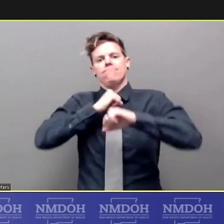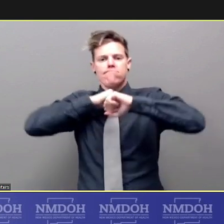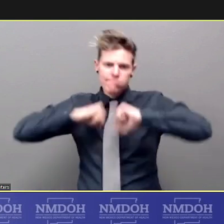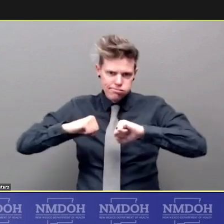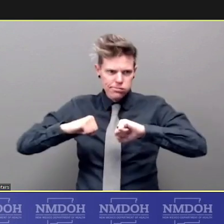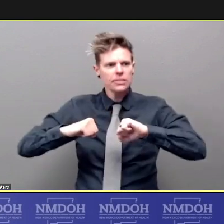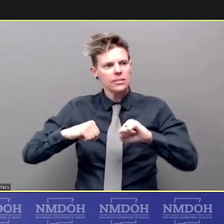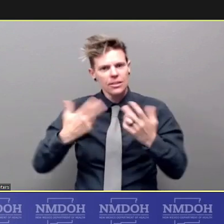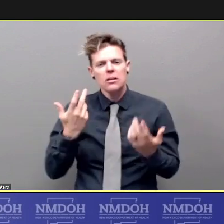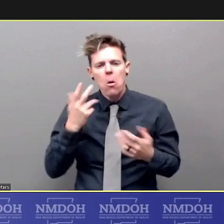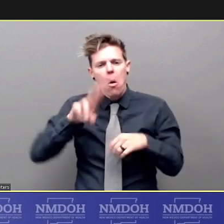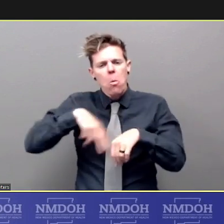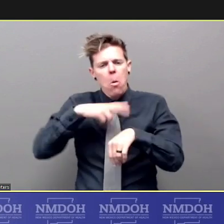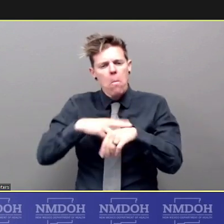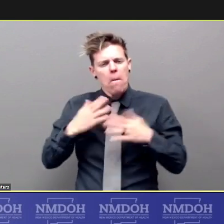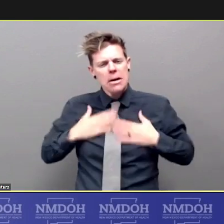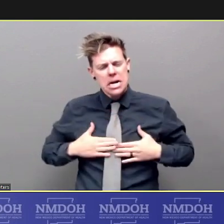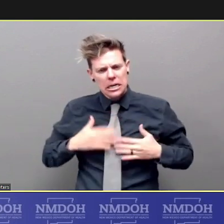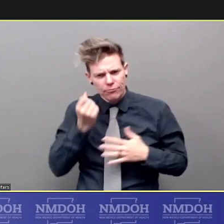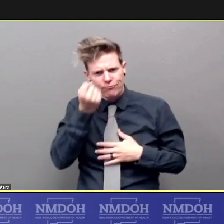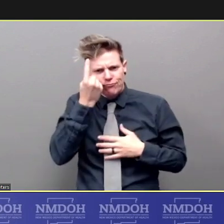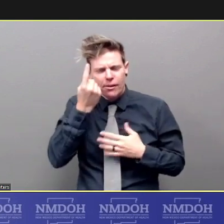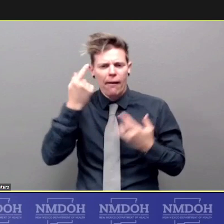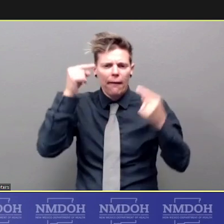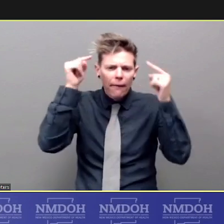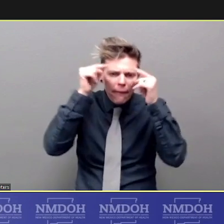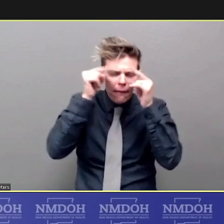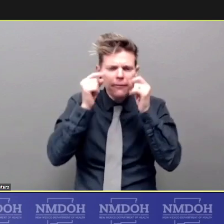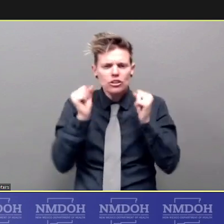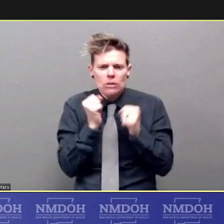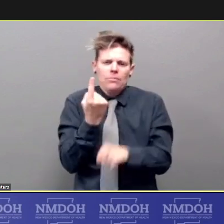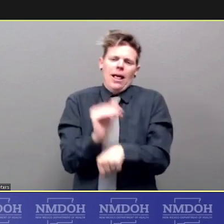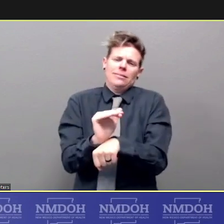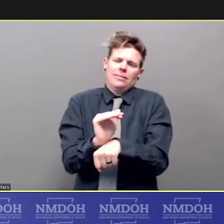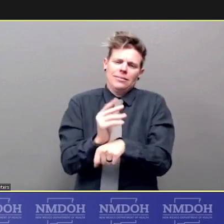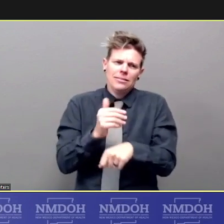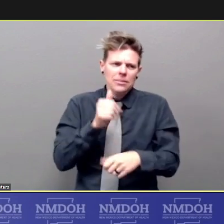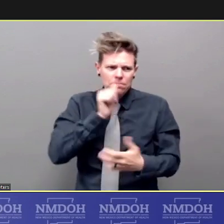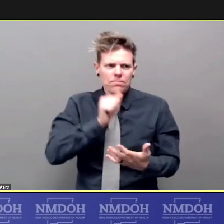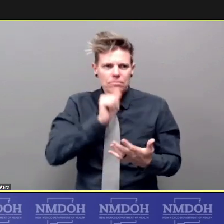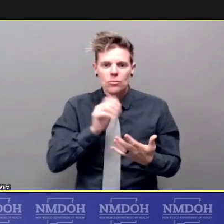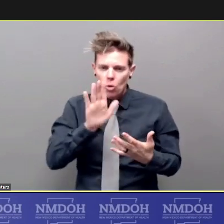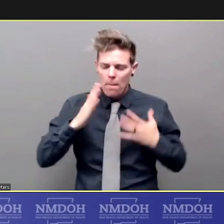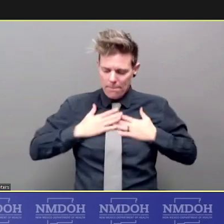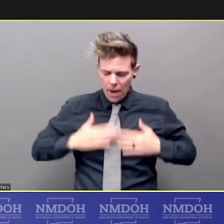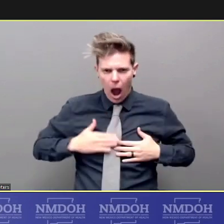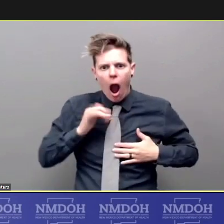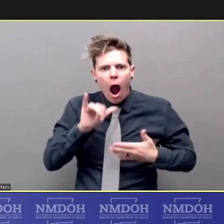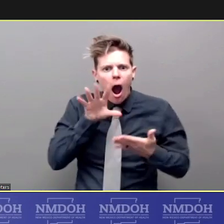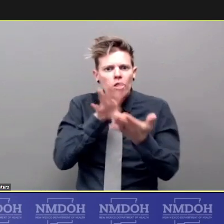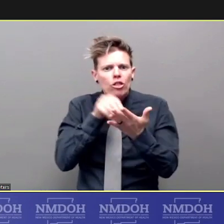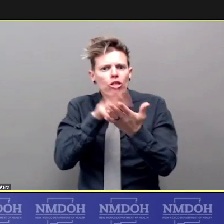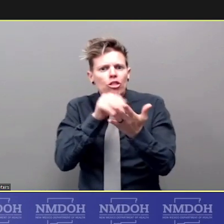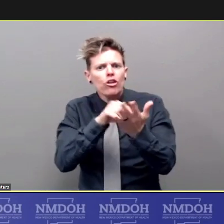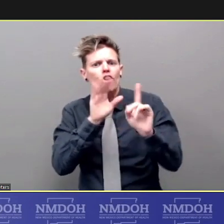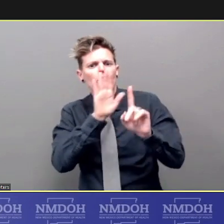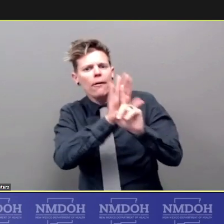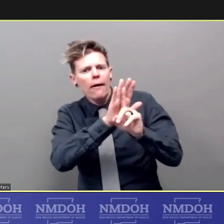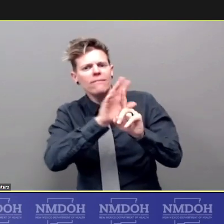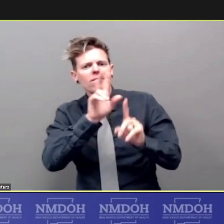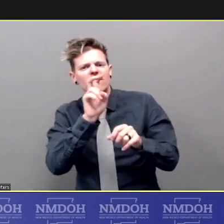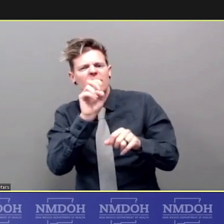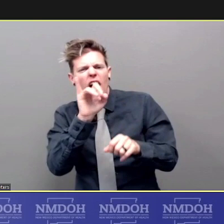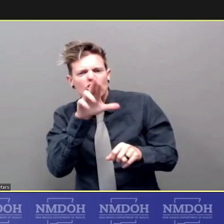to the vaccine actually working and stimulating all my cells to make the protein, the antibody proteins through the messenger RNA.